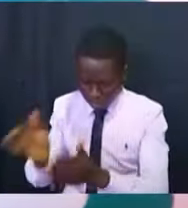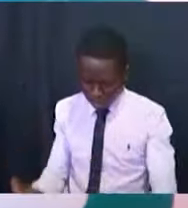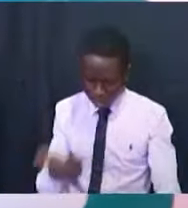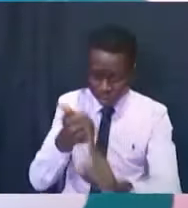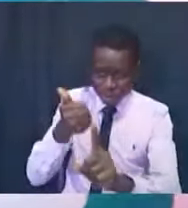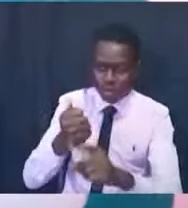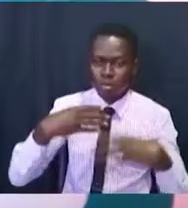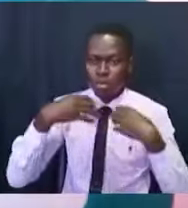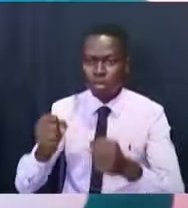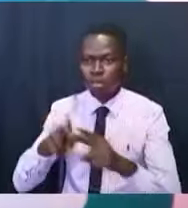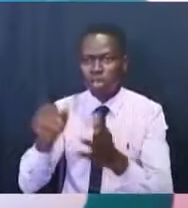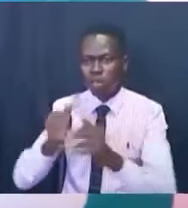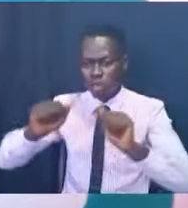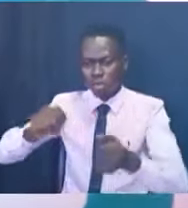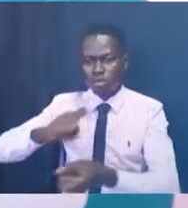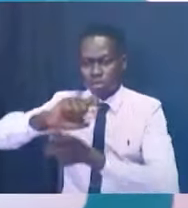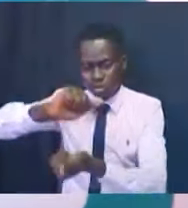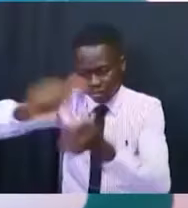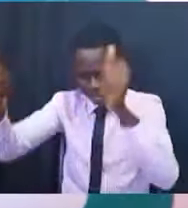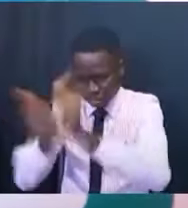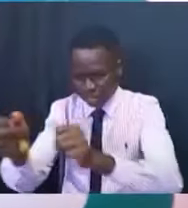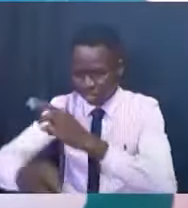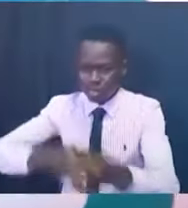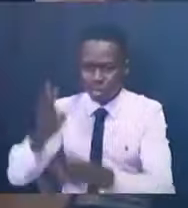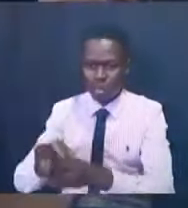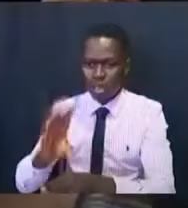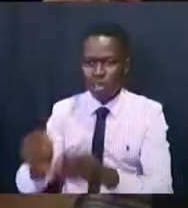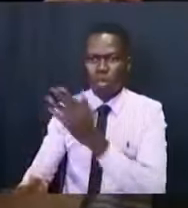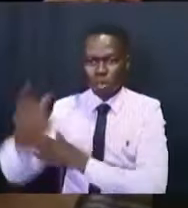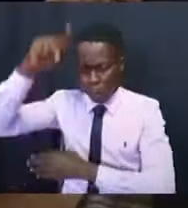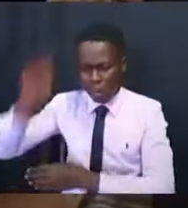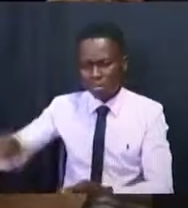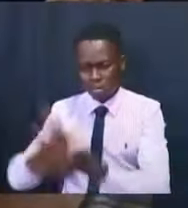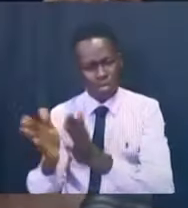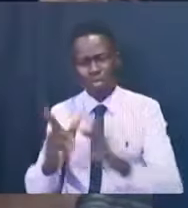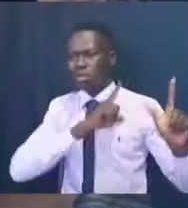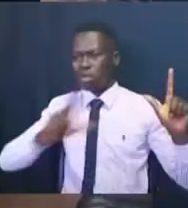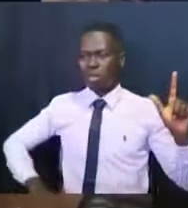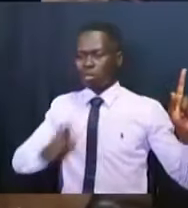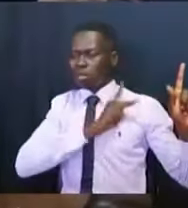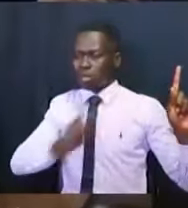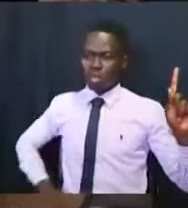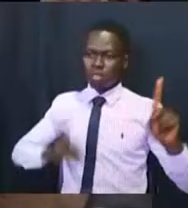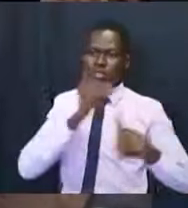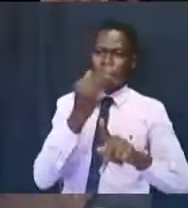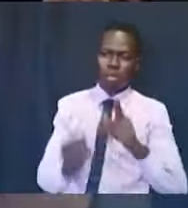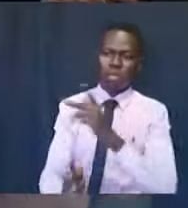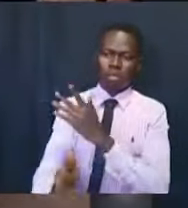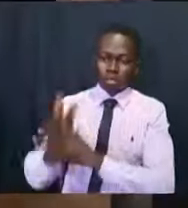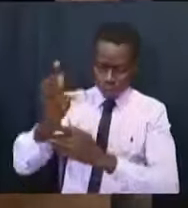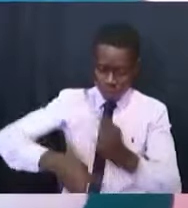need to turn the tables around. And God must be Lord. The kingdoms of this world must be the kingdom of